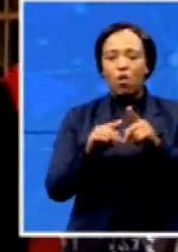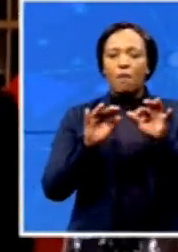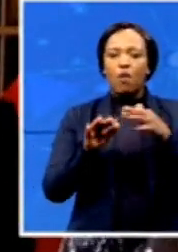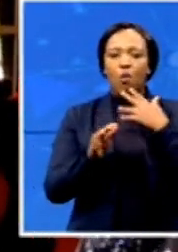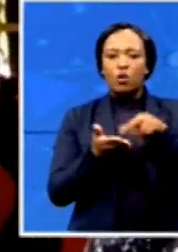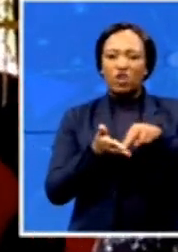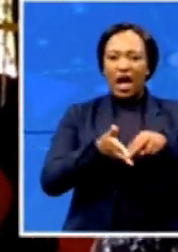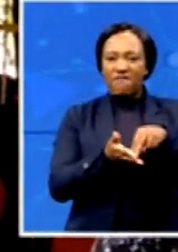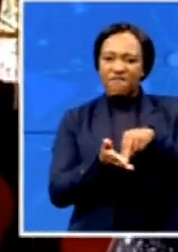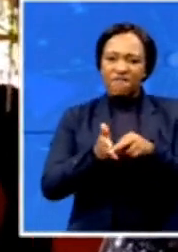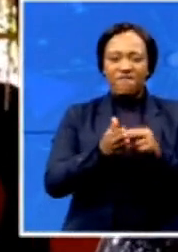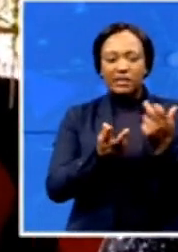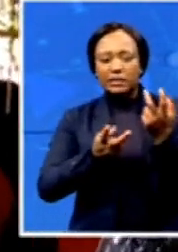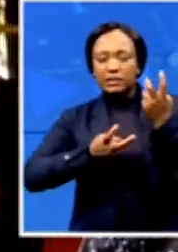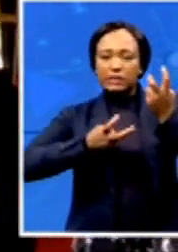just before yesterday,